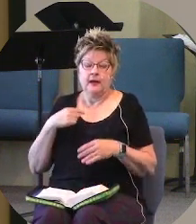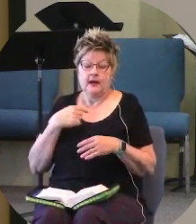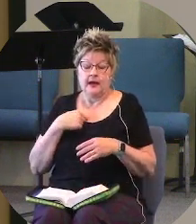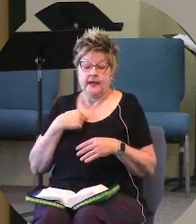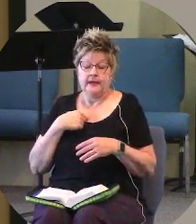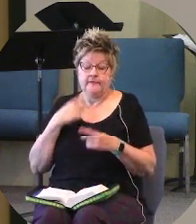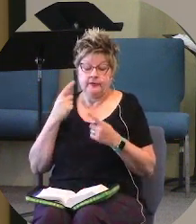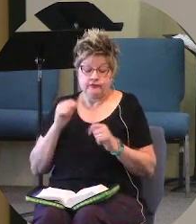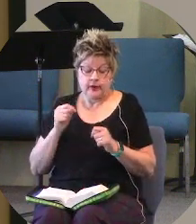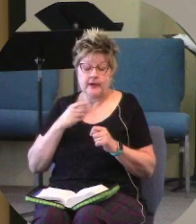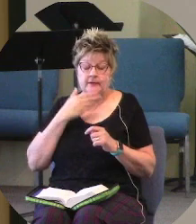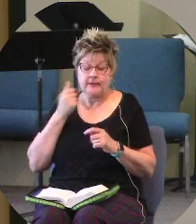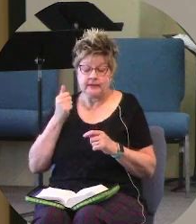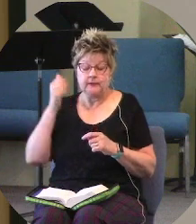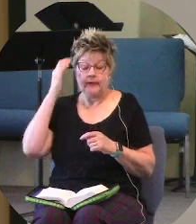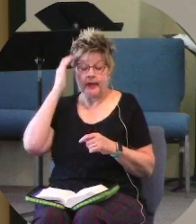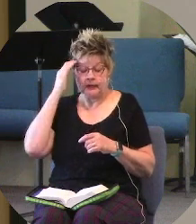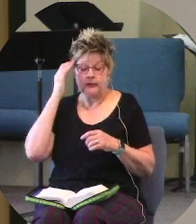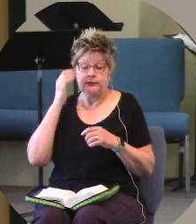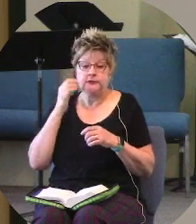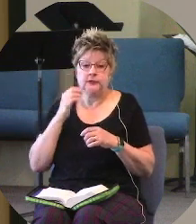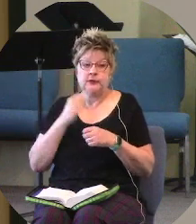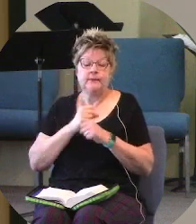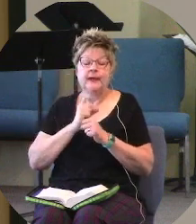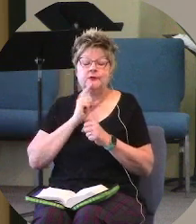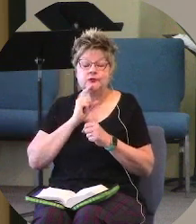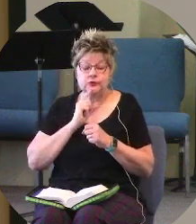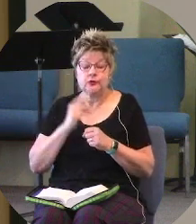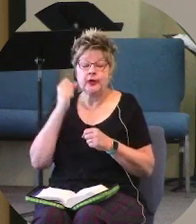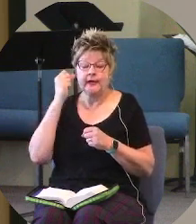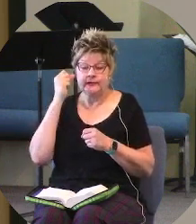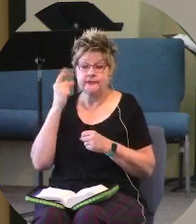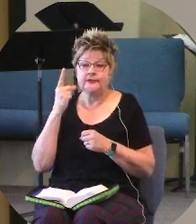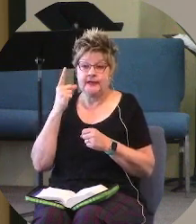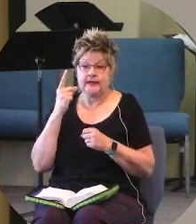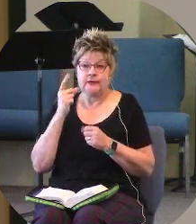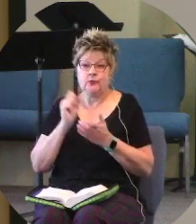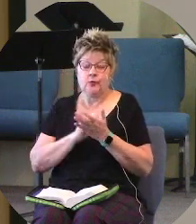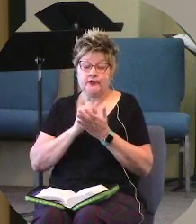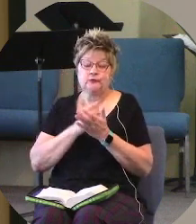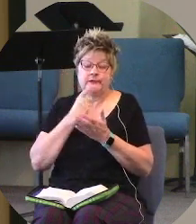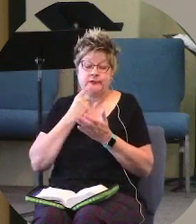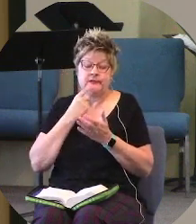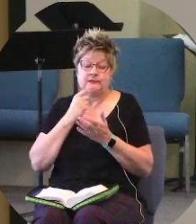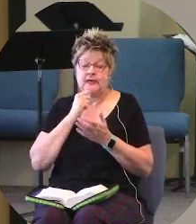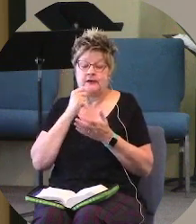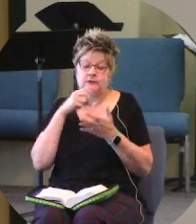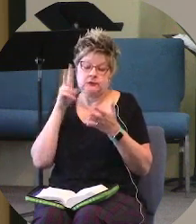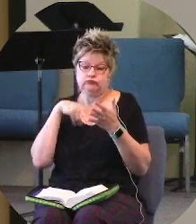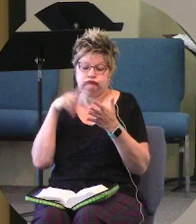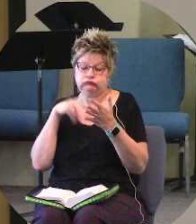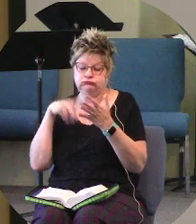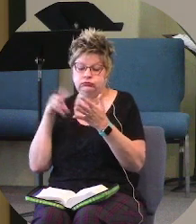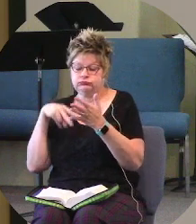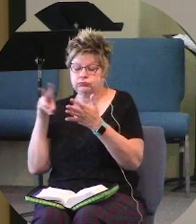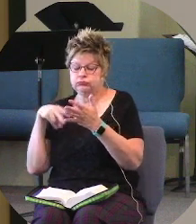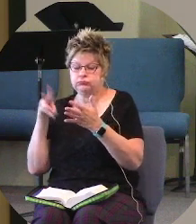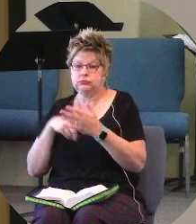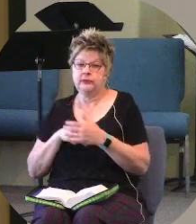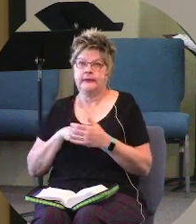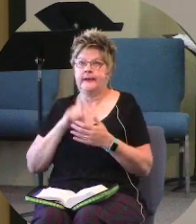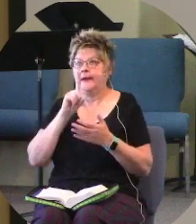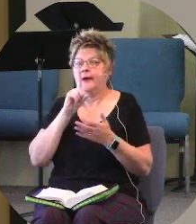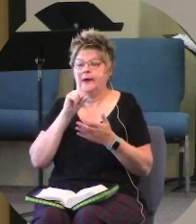Scripture says to the best of my knowledge. That I don't just read over things that I've read over maybe 100, maybe 1,000 times